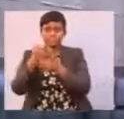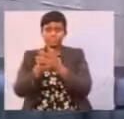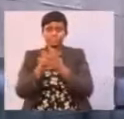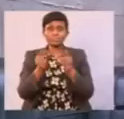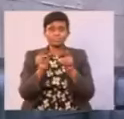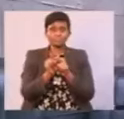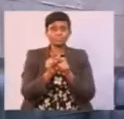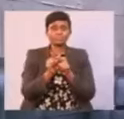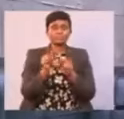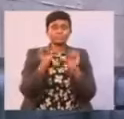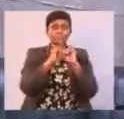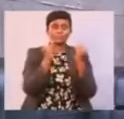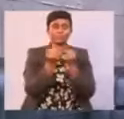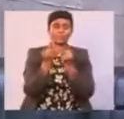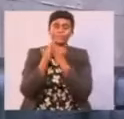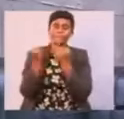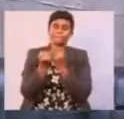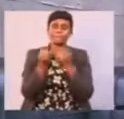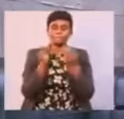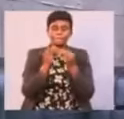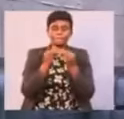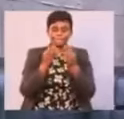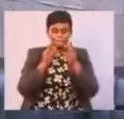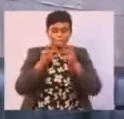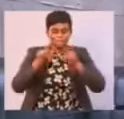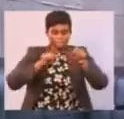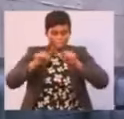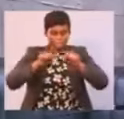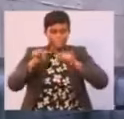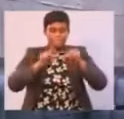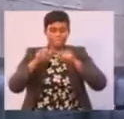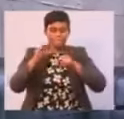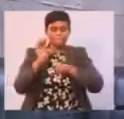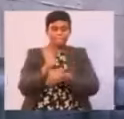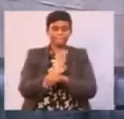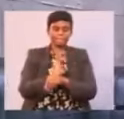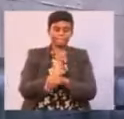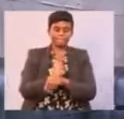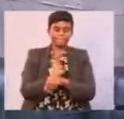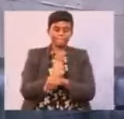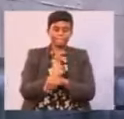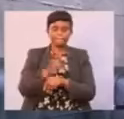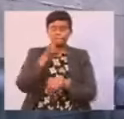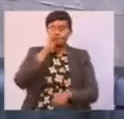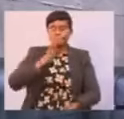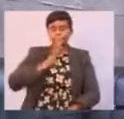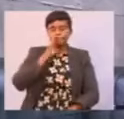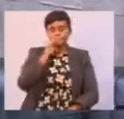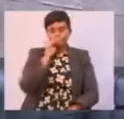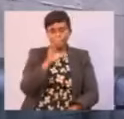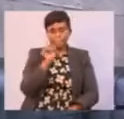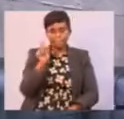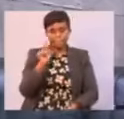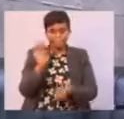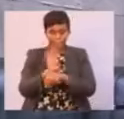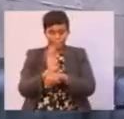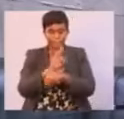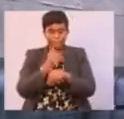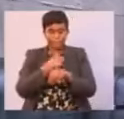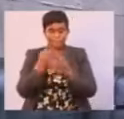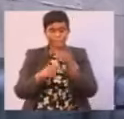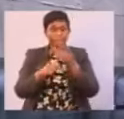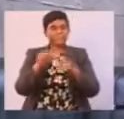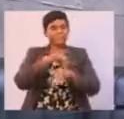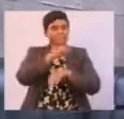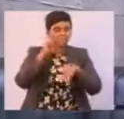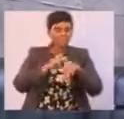these institutions as a way of governing the people of Burundi. Madam Speaker, Burundi has been a troubled nation